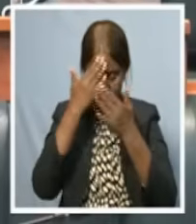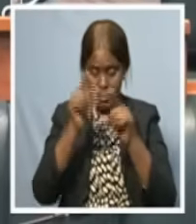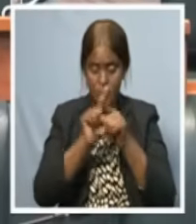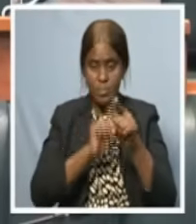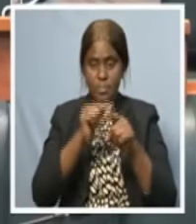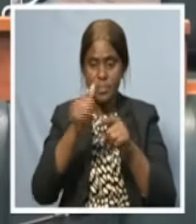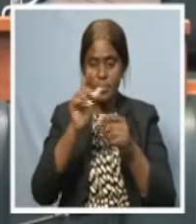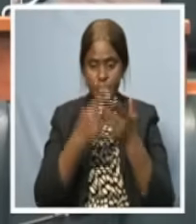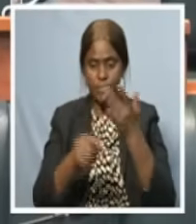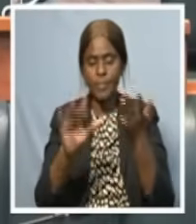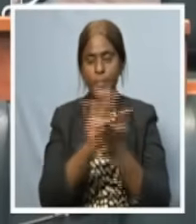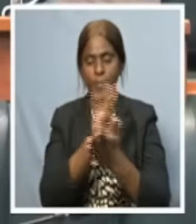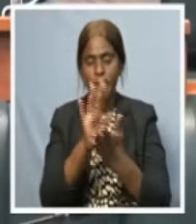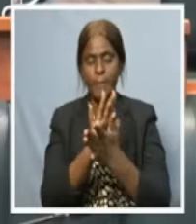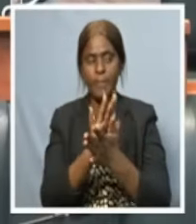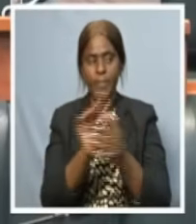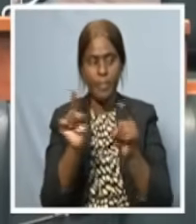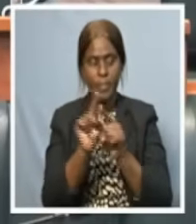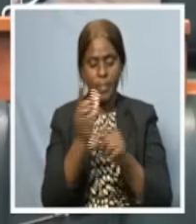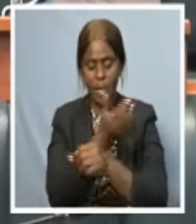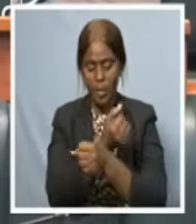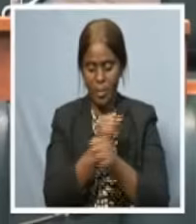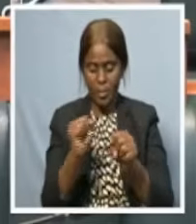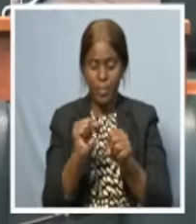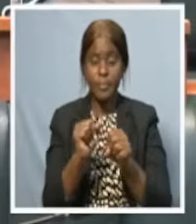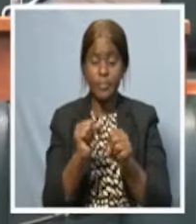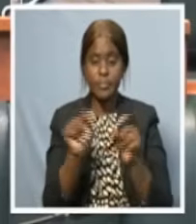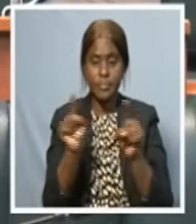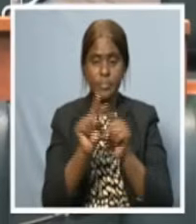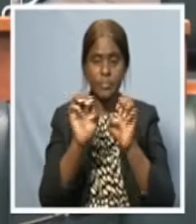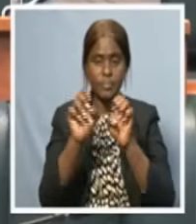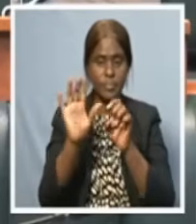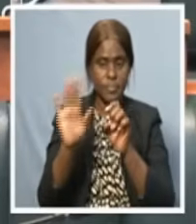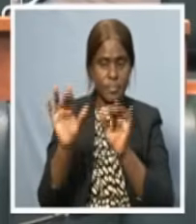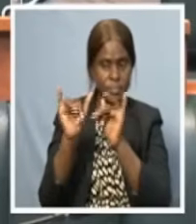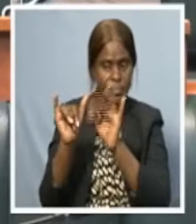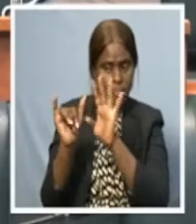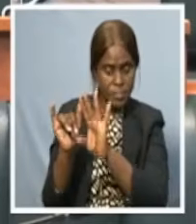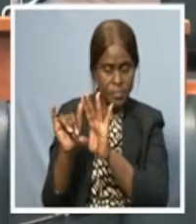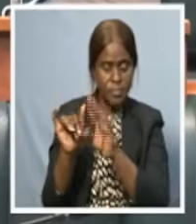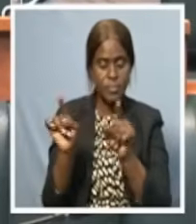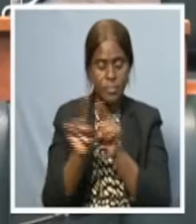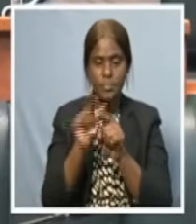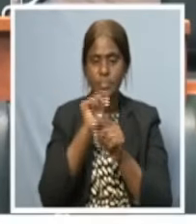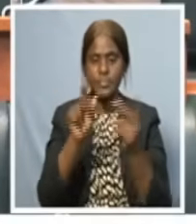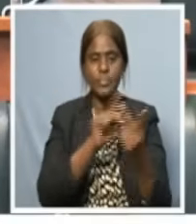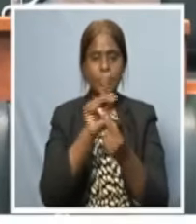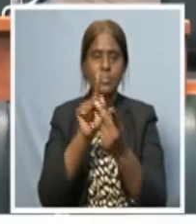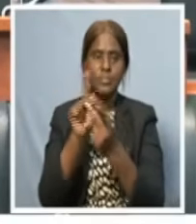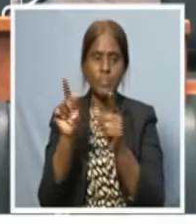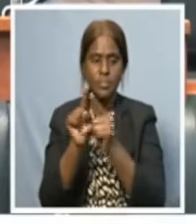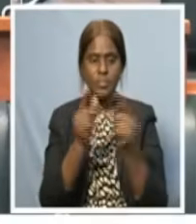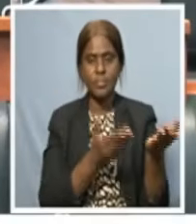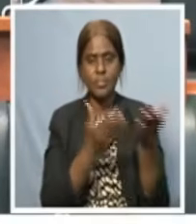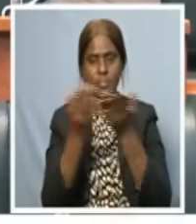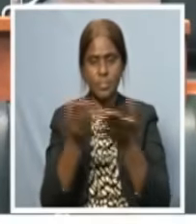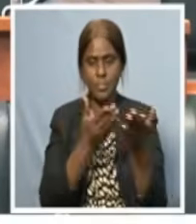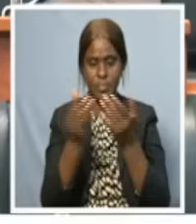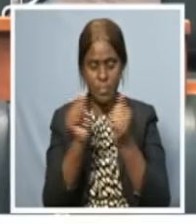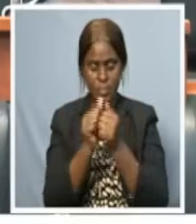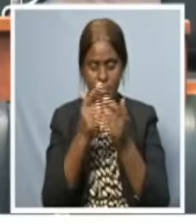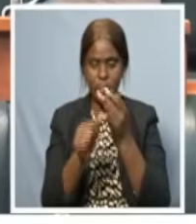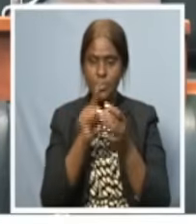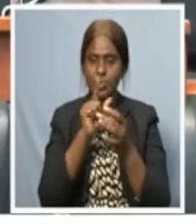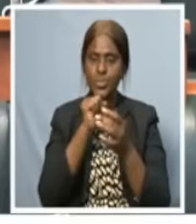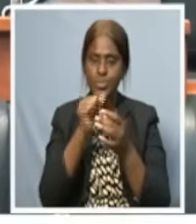is increasing rapidly, yet digital safety education remains inconsistently delivered and